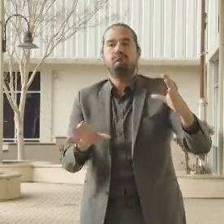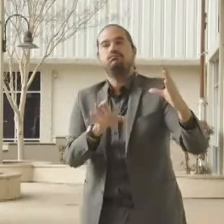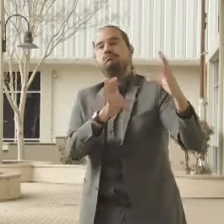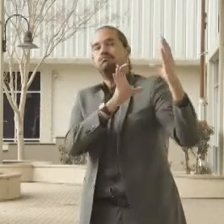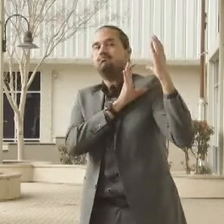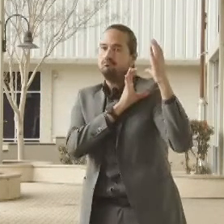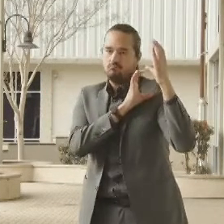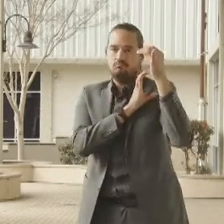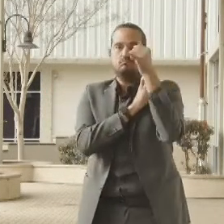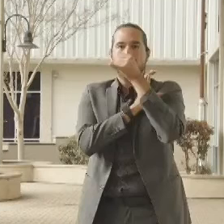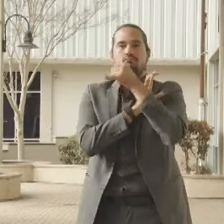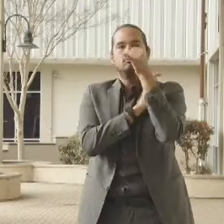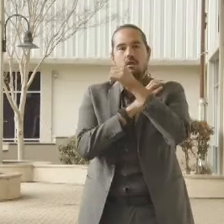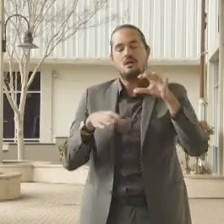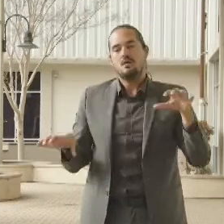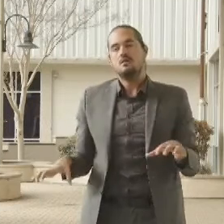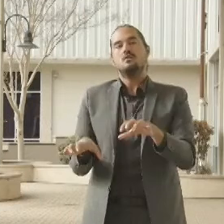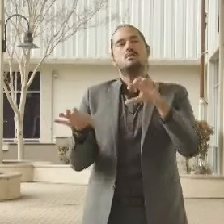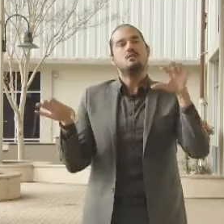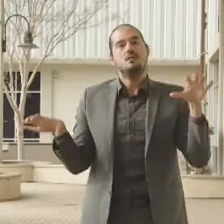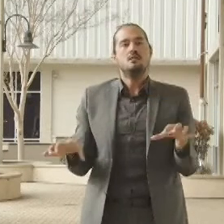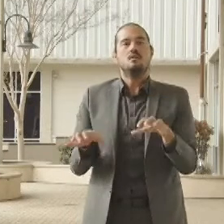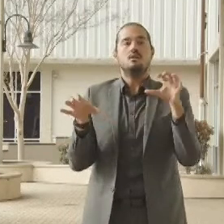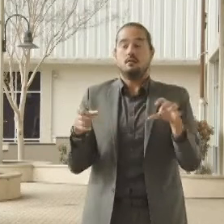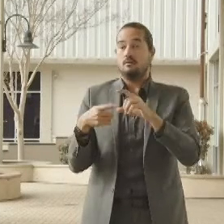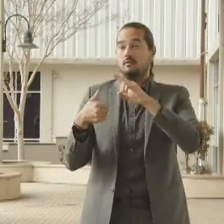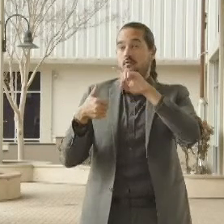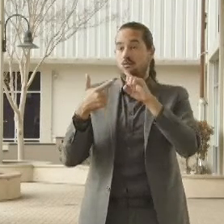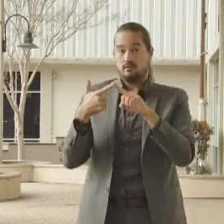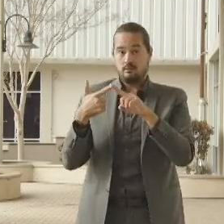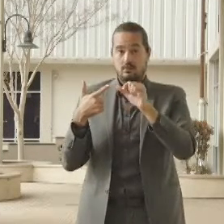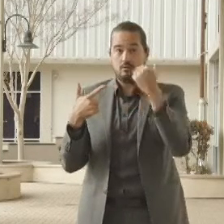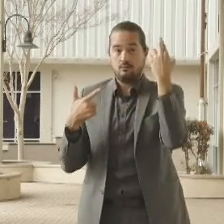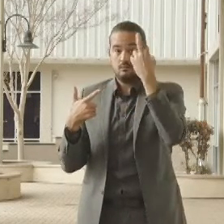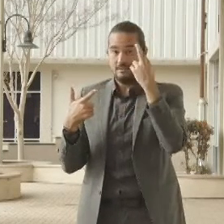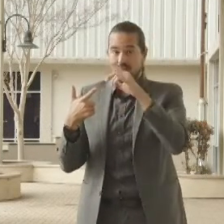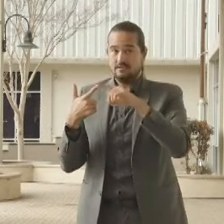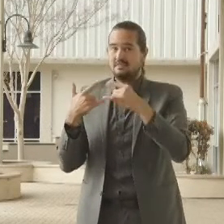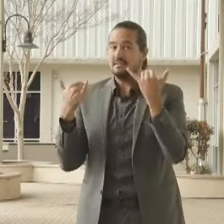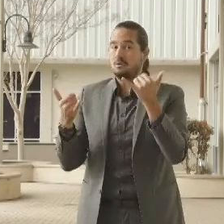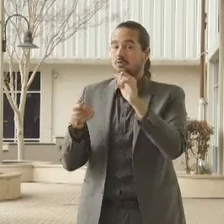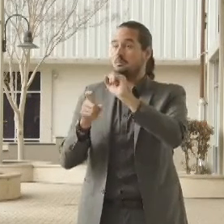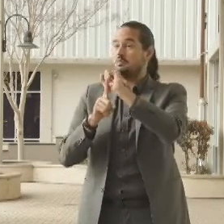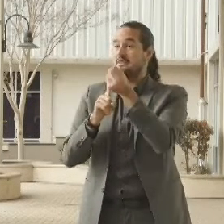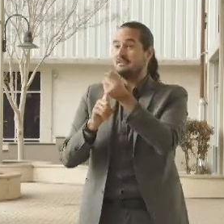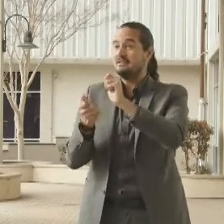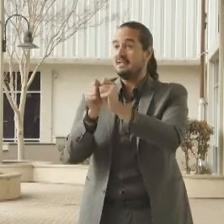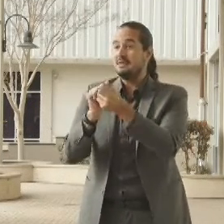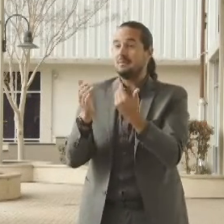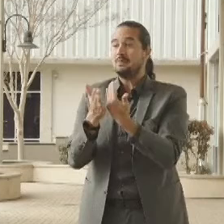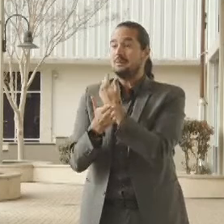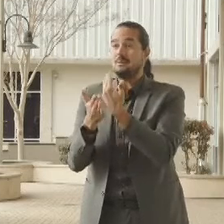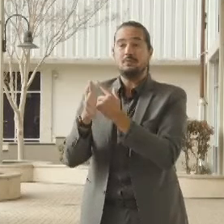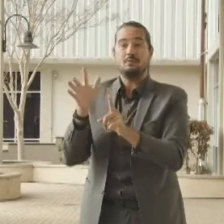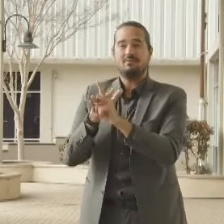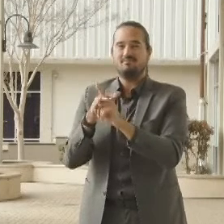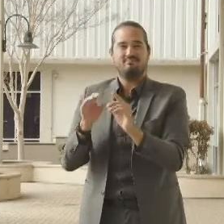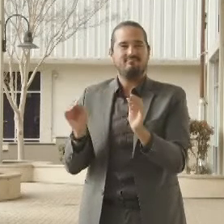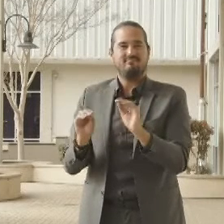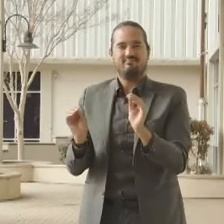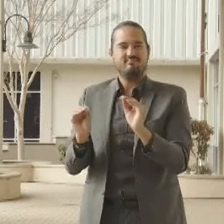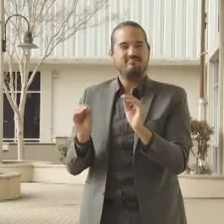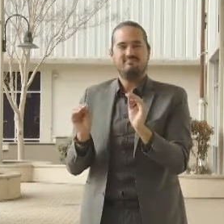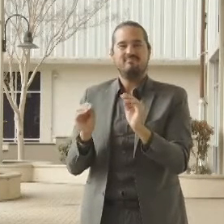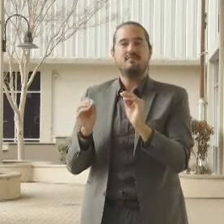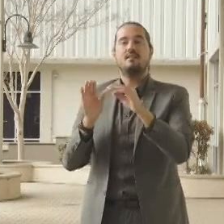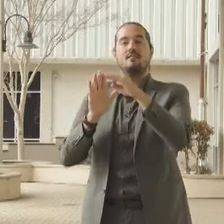Number two is that the situation has changed and the guidelines has changed as far as who we recommend getting tested